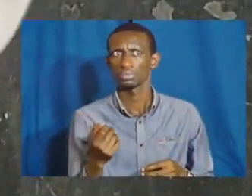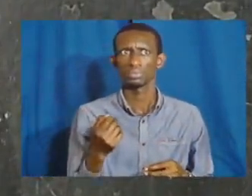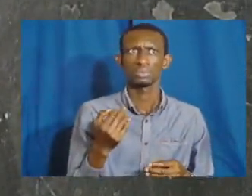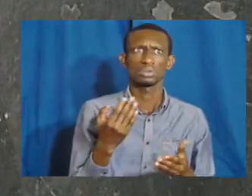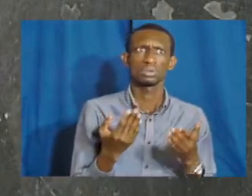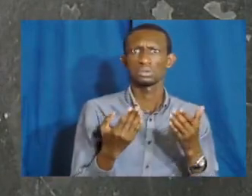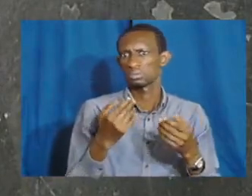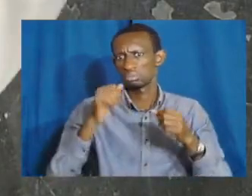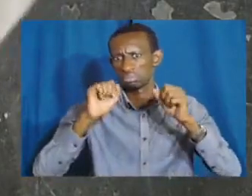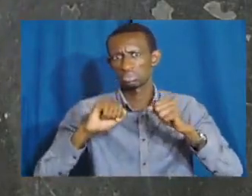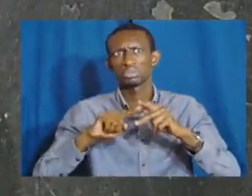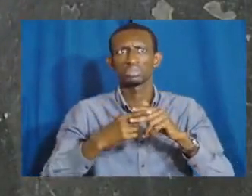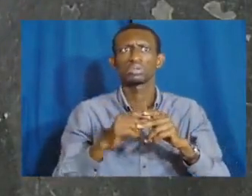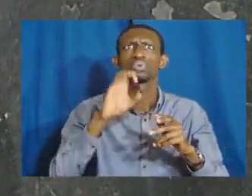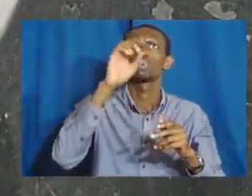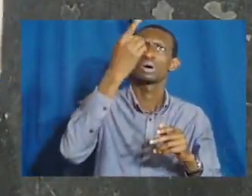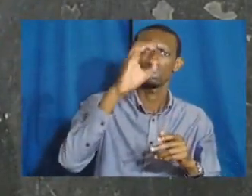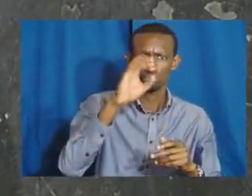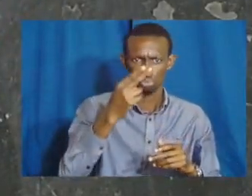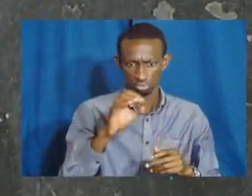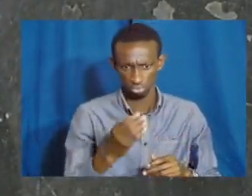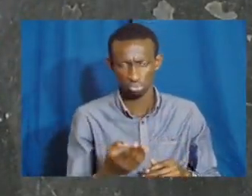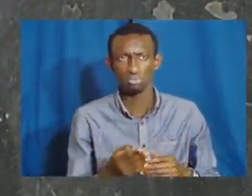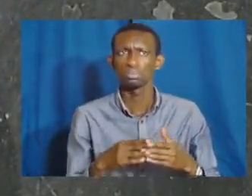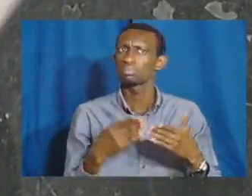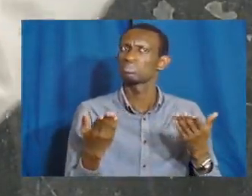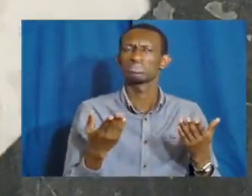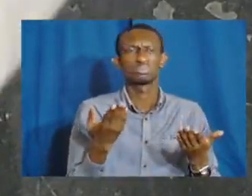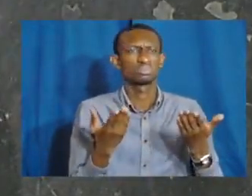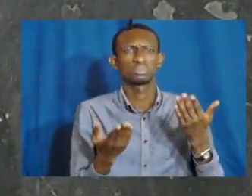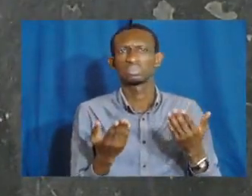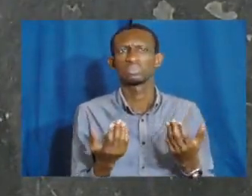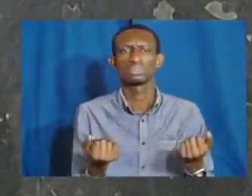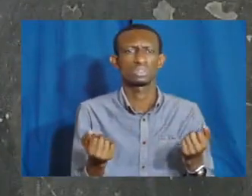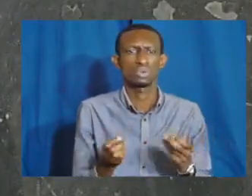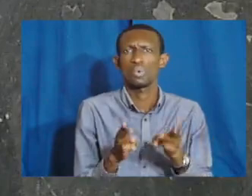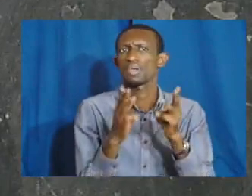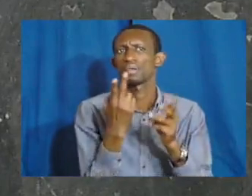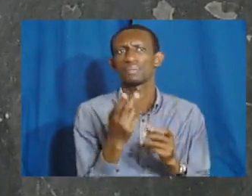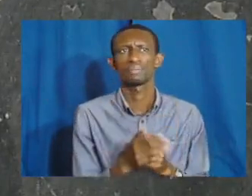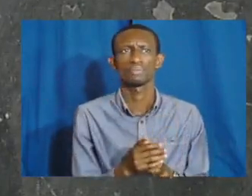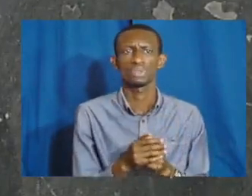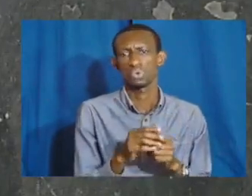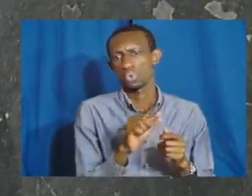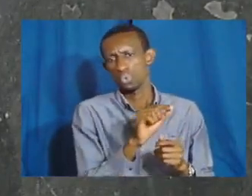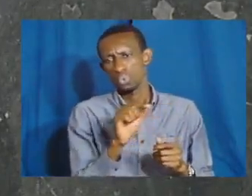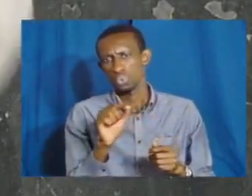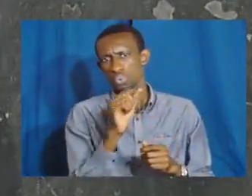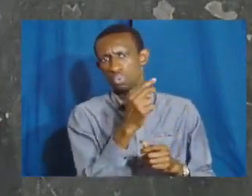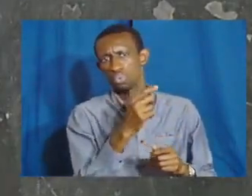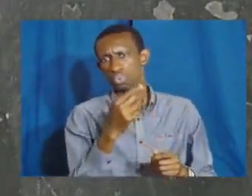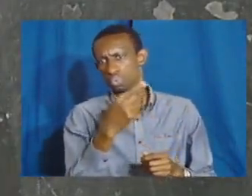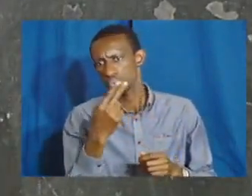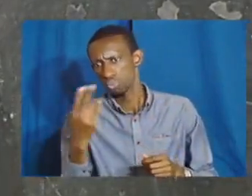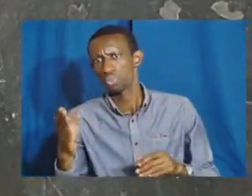can even number it in this way. You can still number it, or that is the only 2 options. We have this one, or we have this